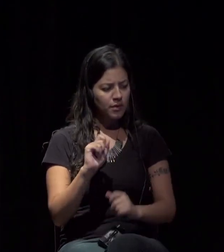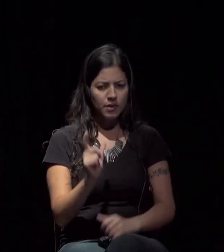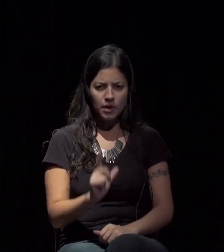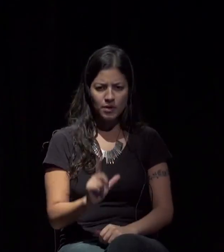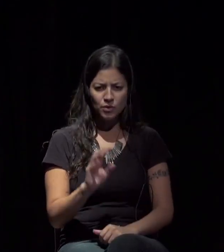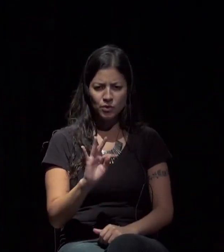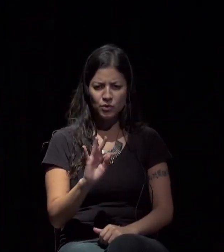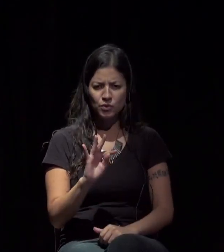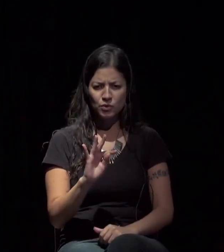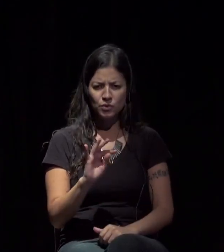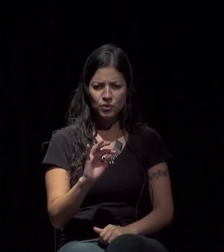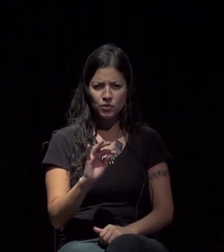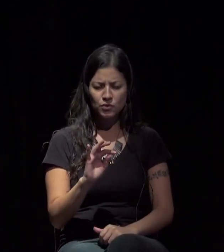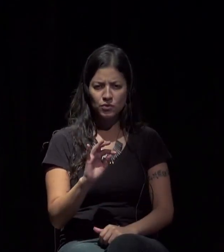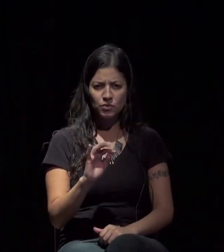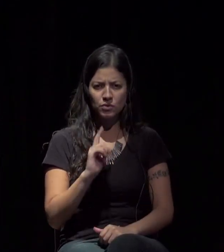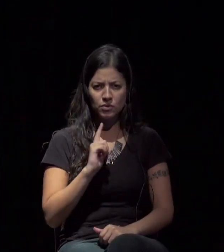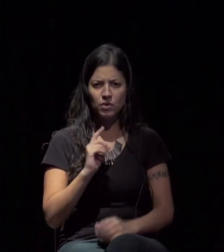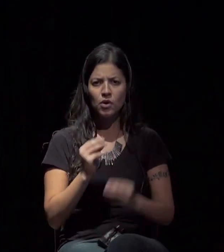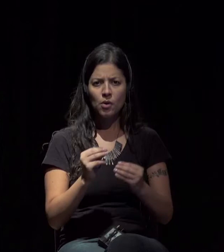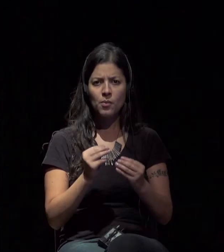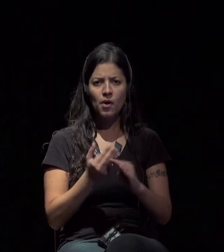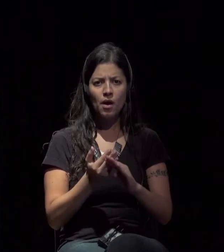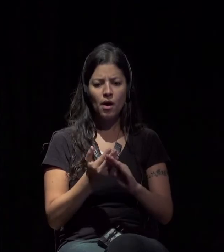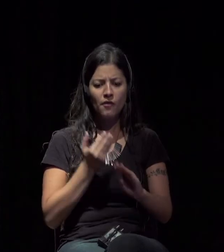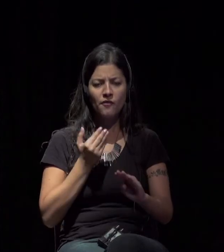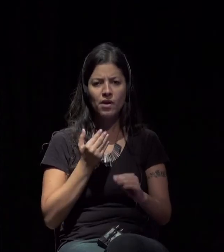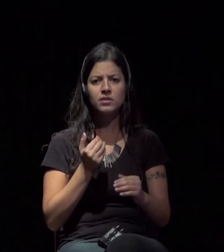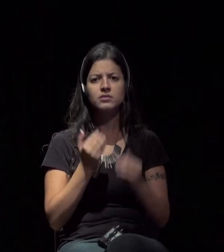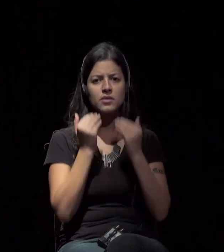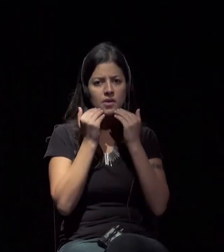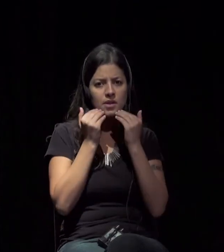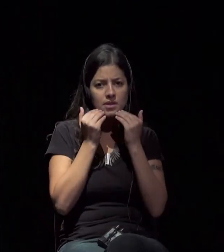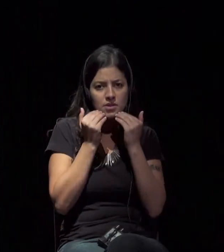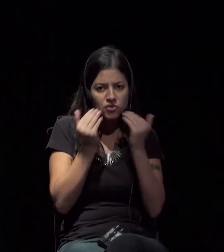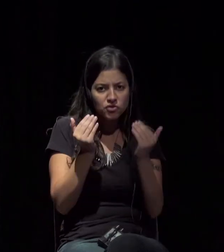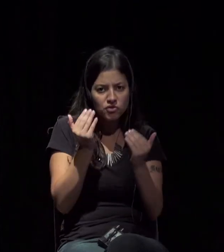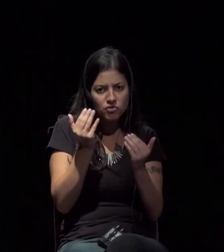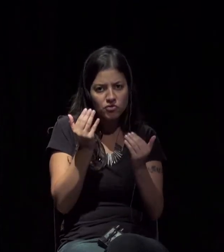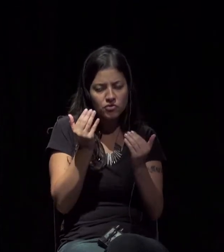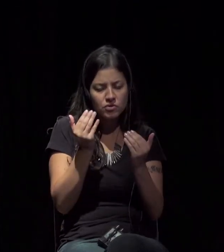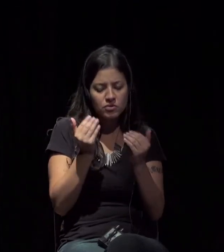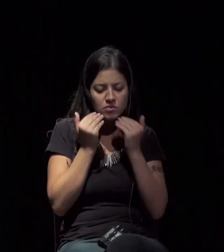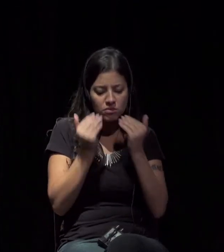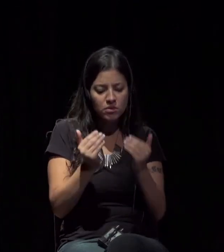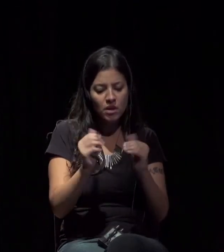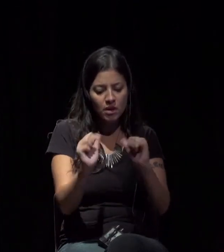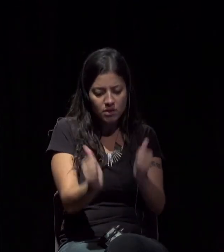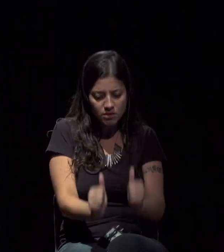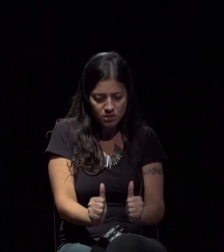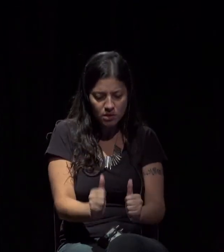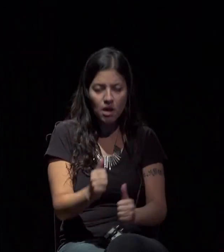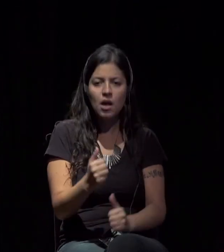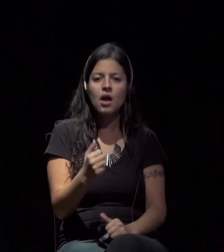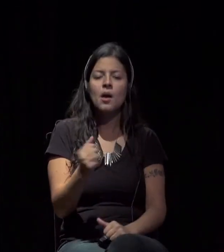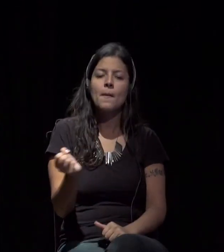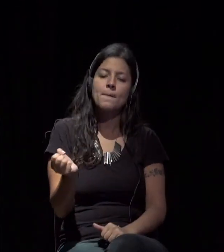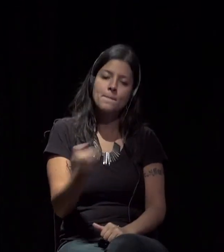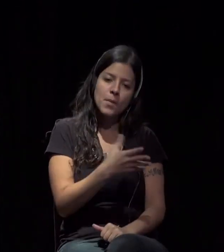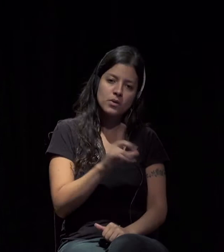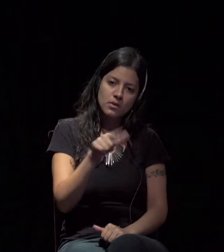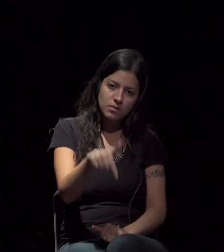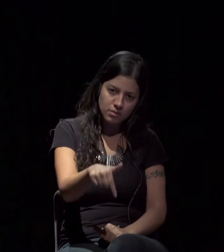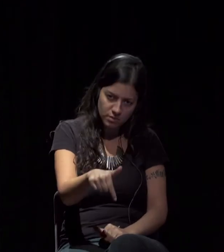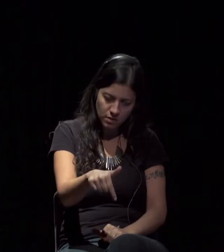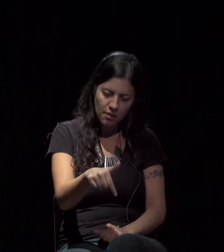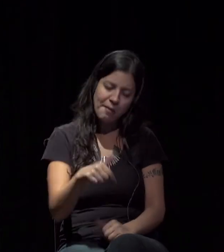late post-colonial modernist aesthetic and ideology that had informed his earlier work to the present phase, which